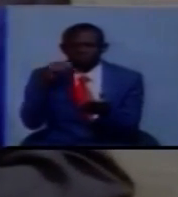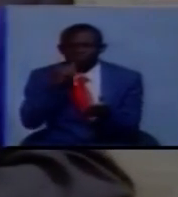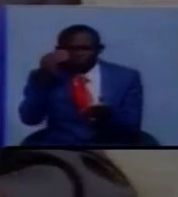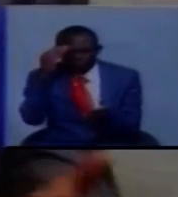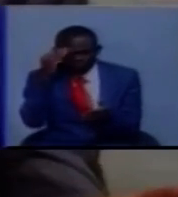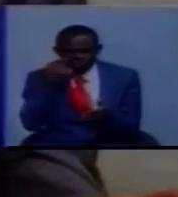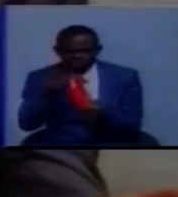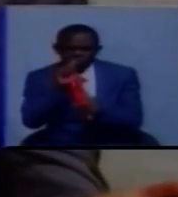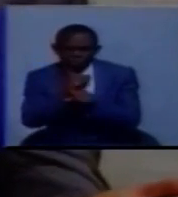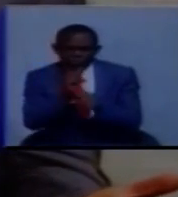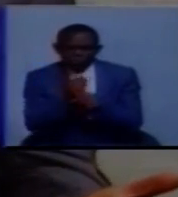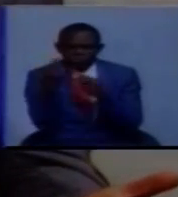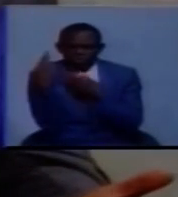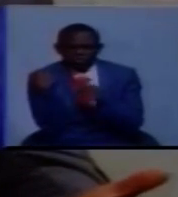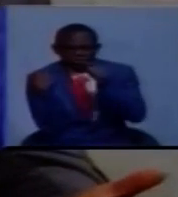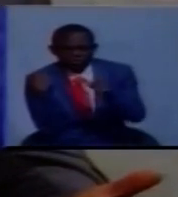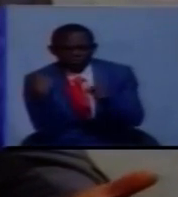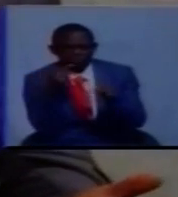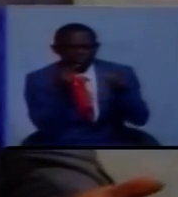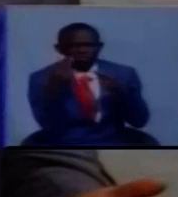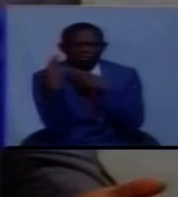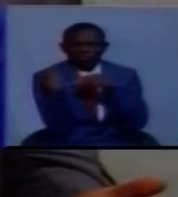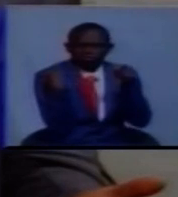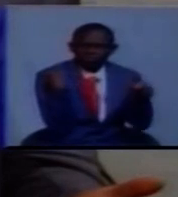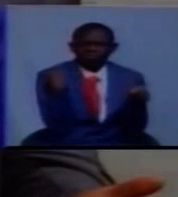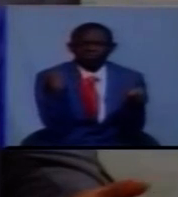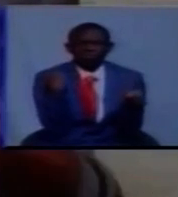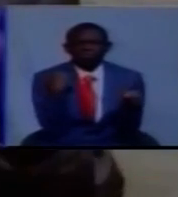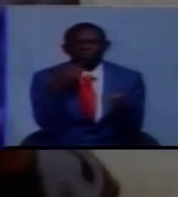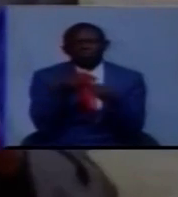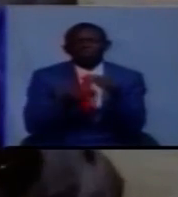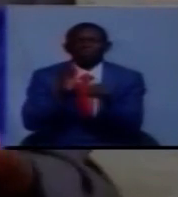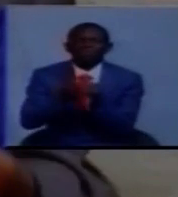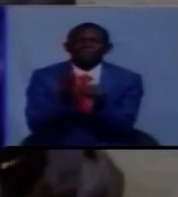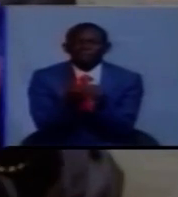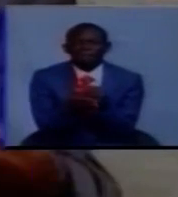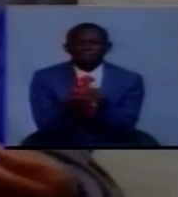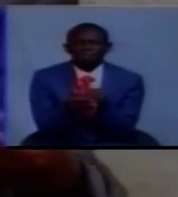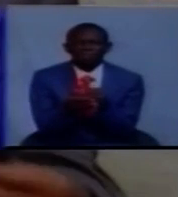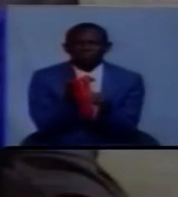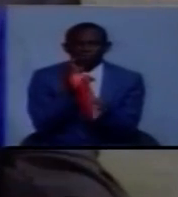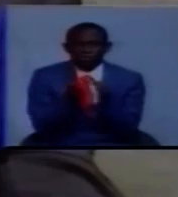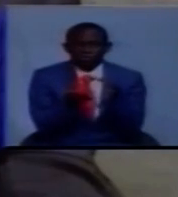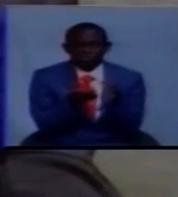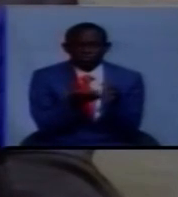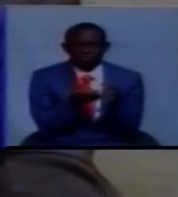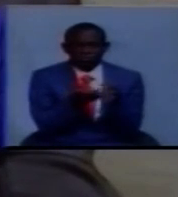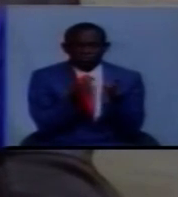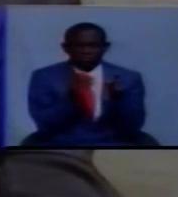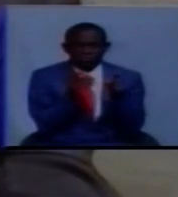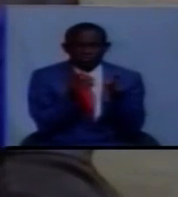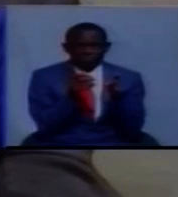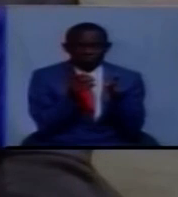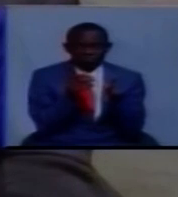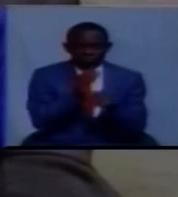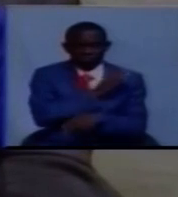be doing that. So in that case, you have got a problem. Any organized person you employ, that's why there